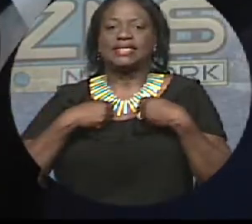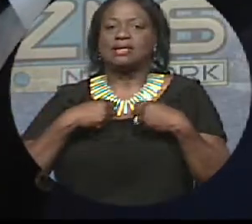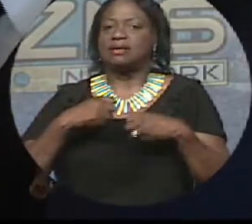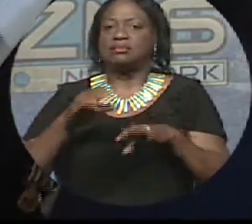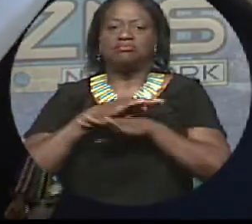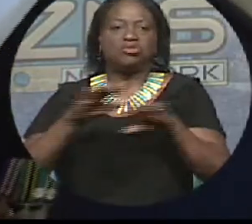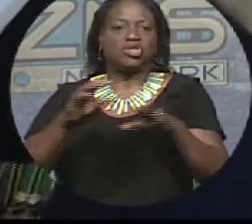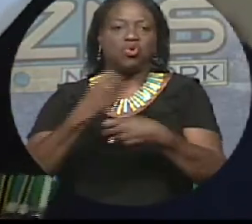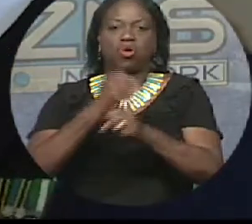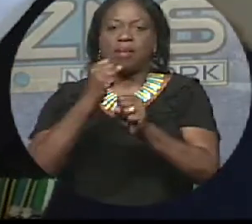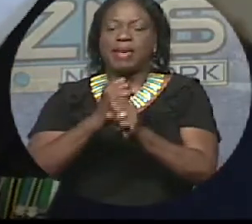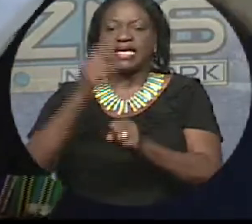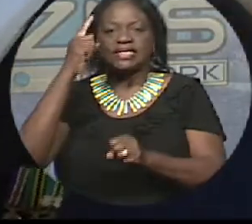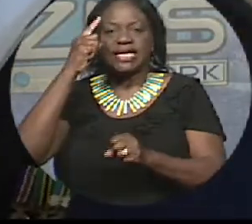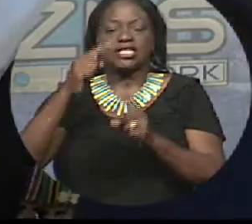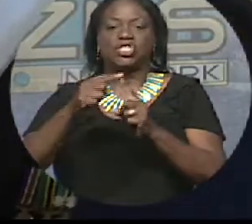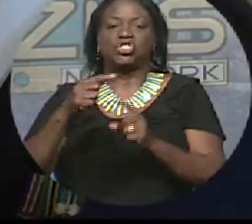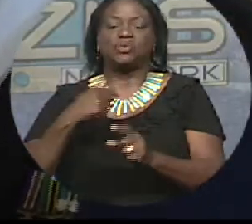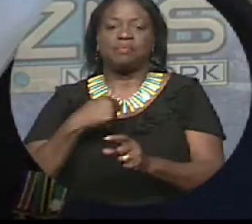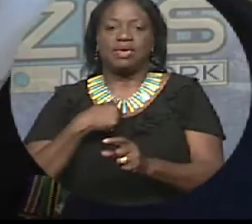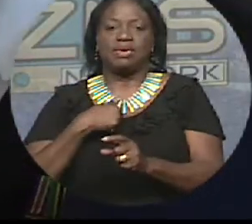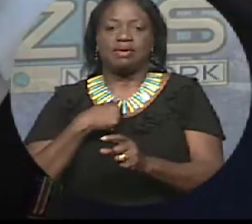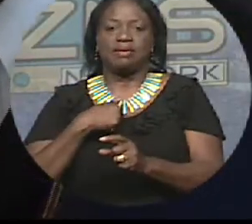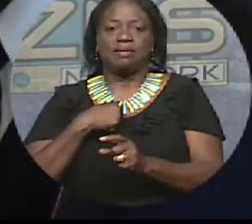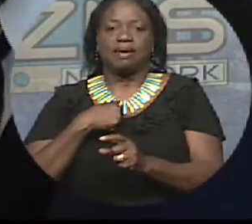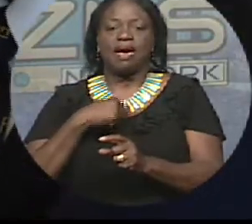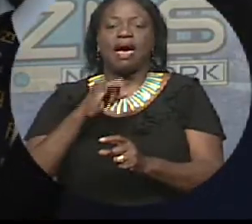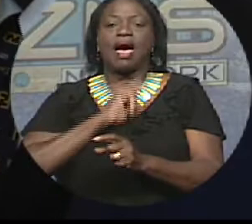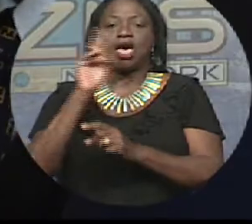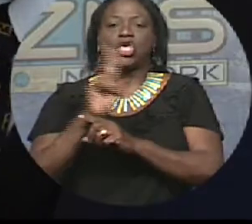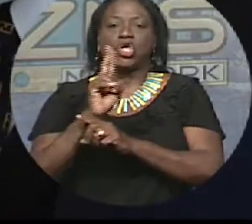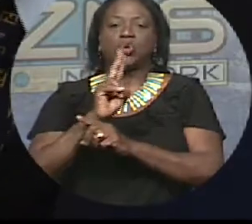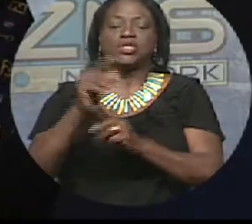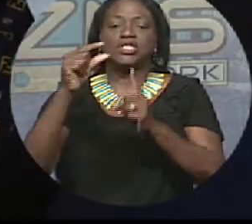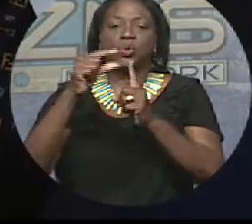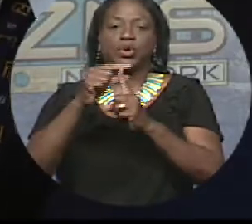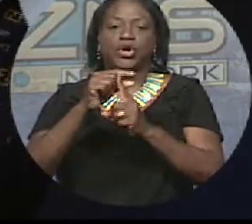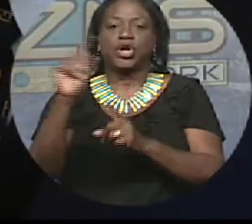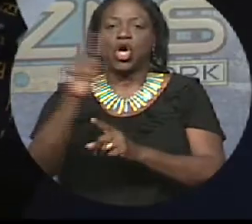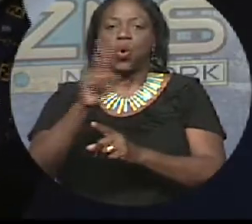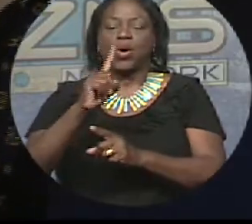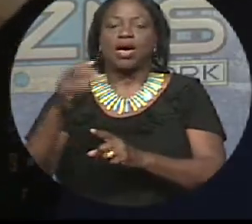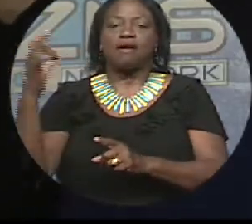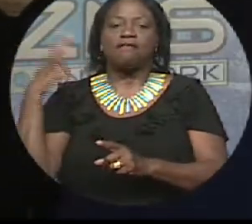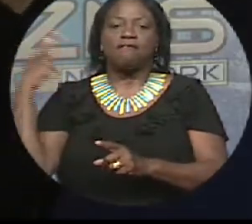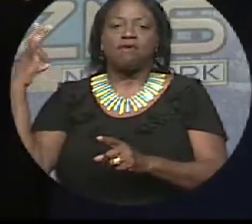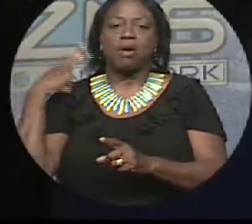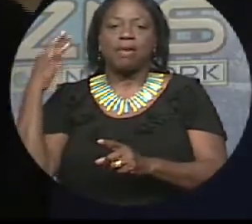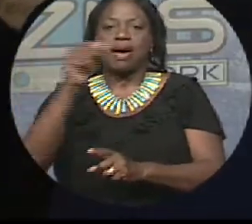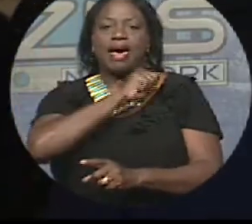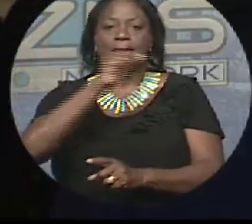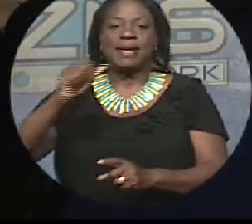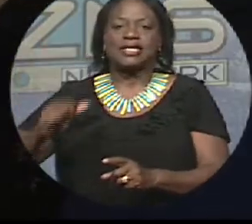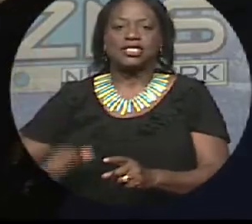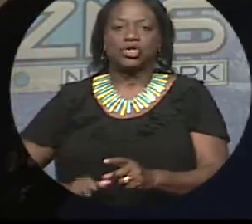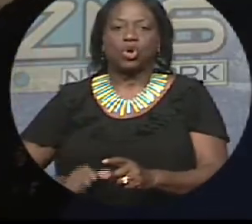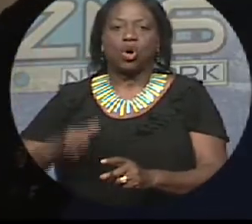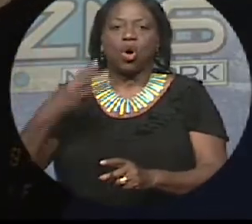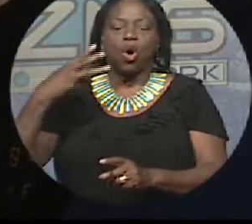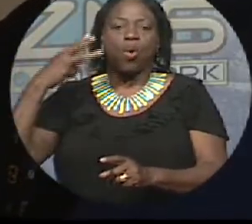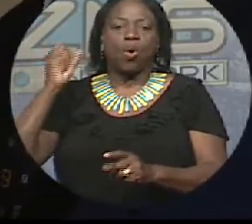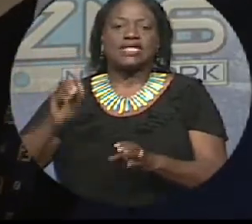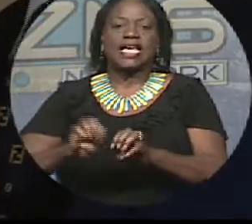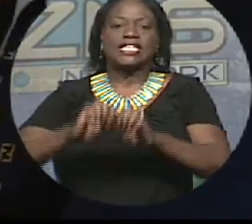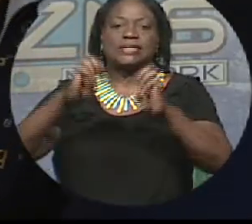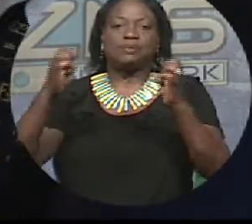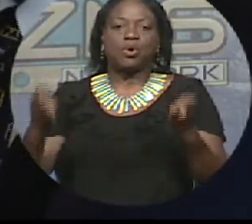that they would go there. And I actually used a word where a former ambassador was exposed in what he